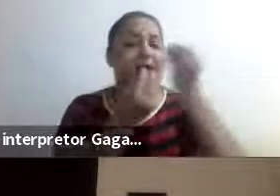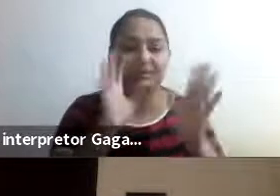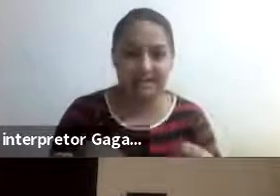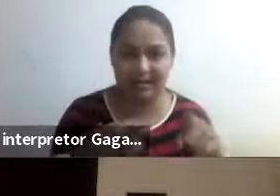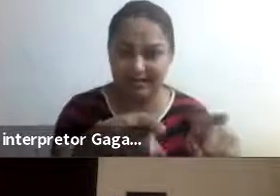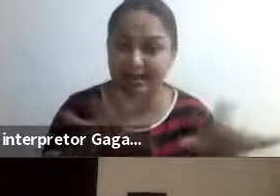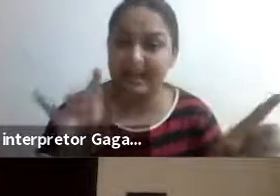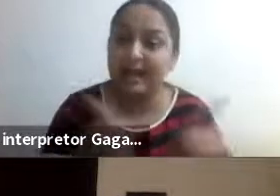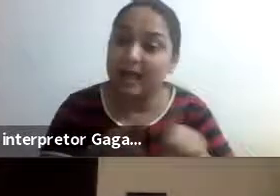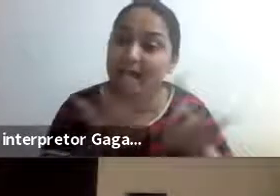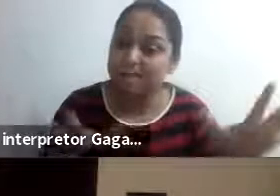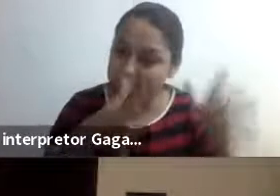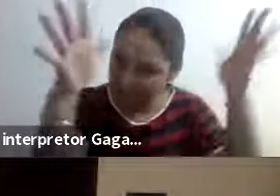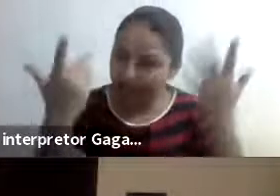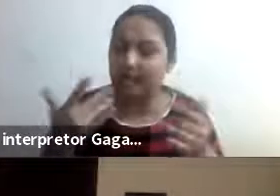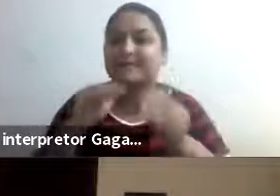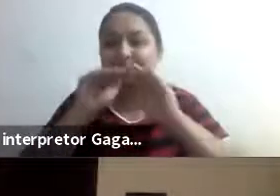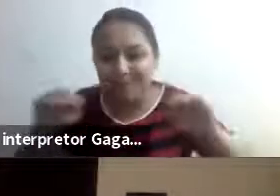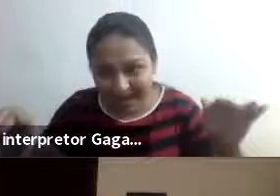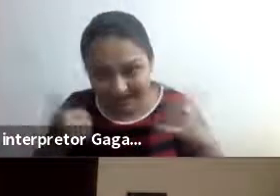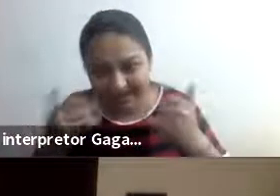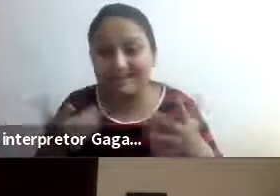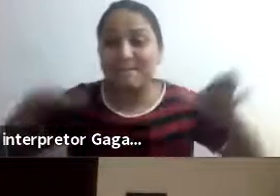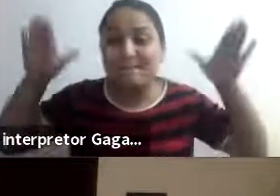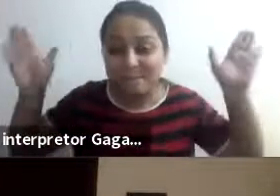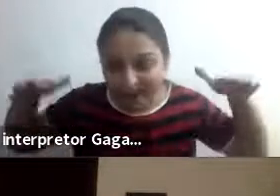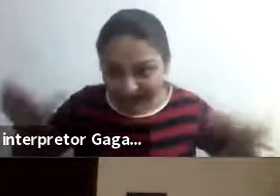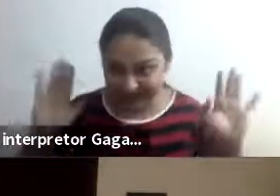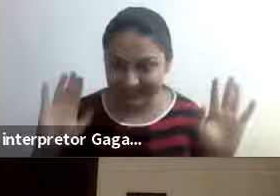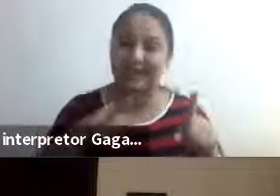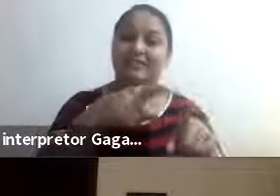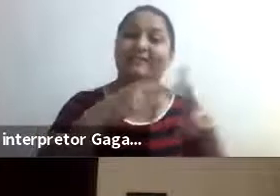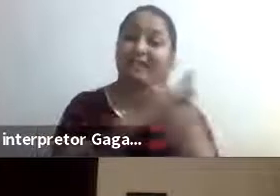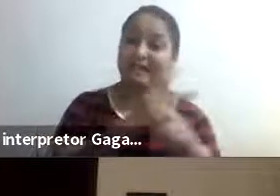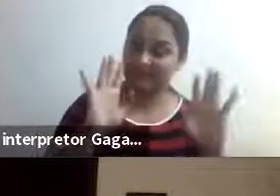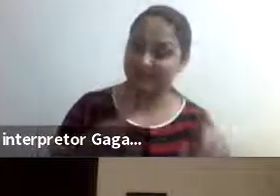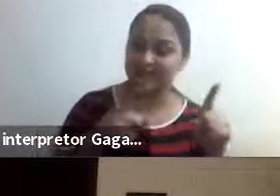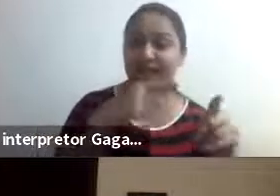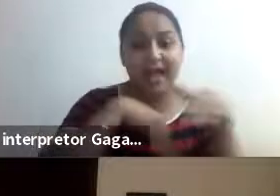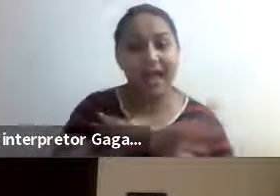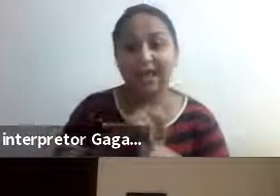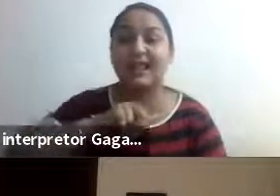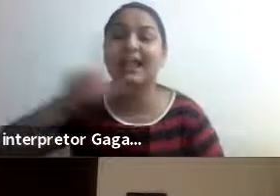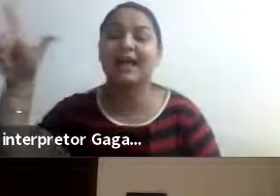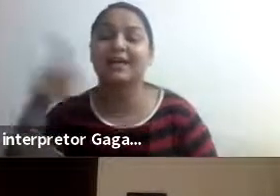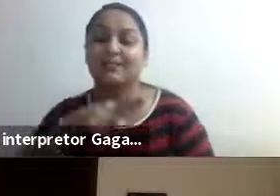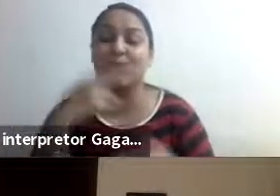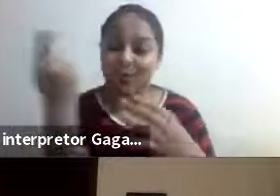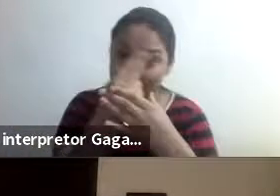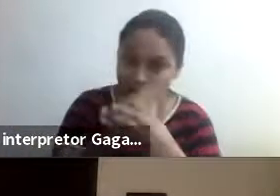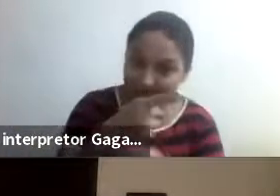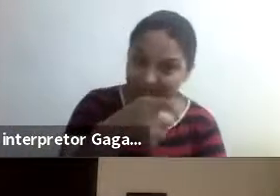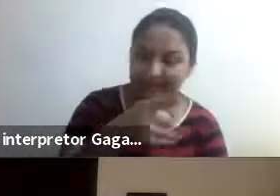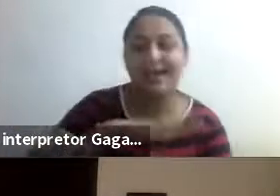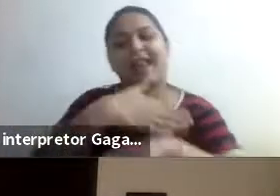of plants and children and birds. This is a thematic that she carries into her life, into the work she produces